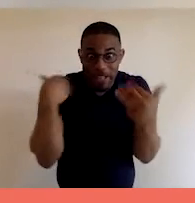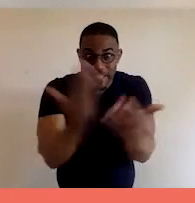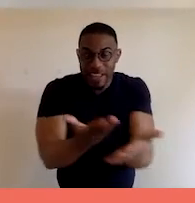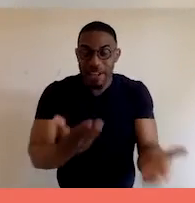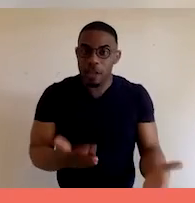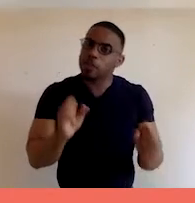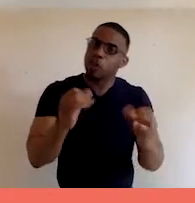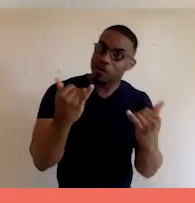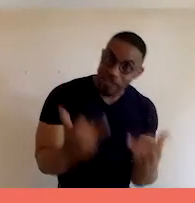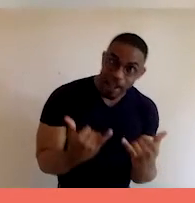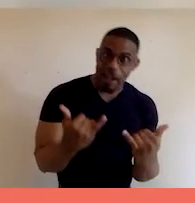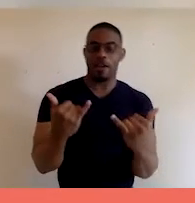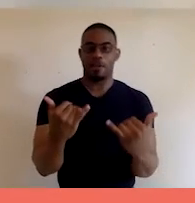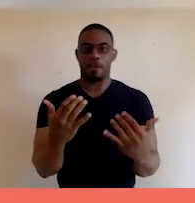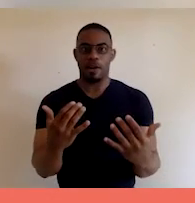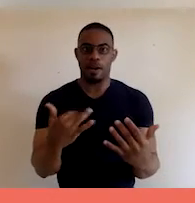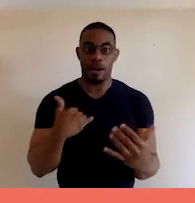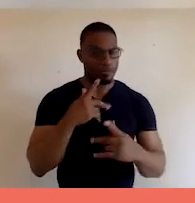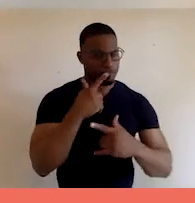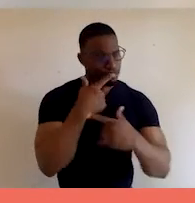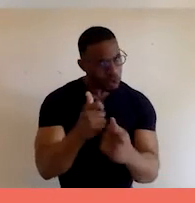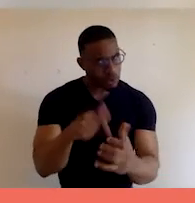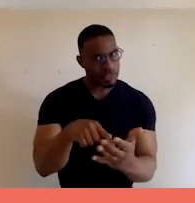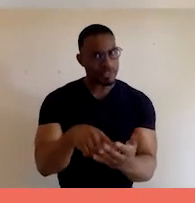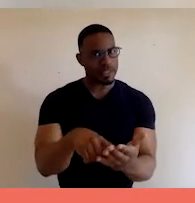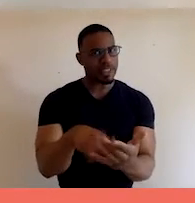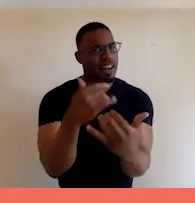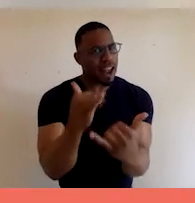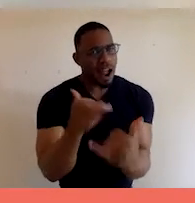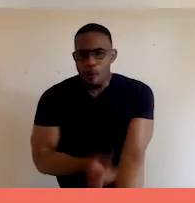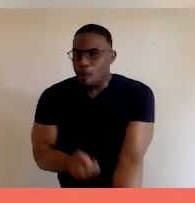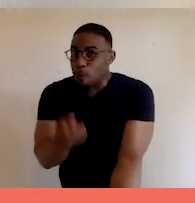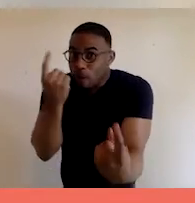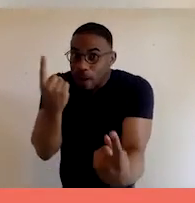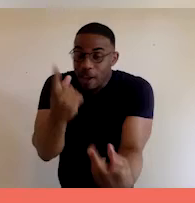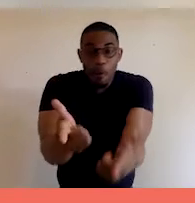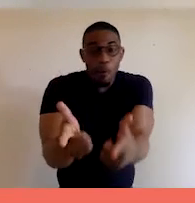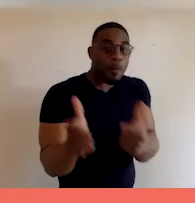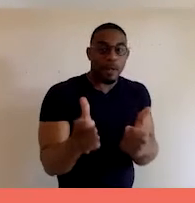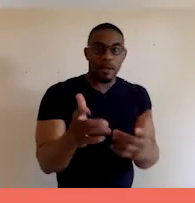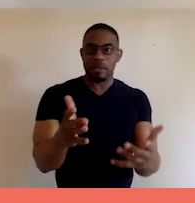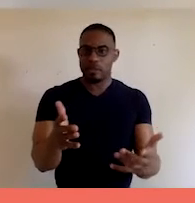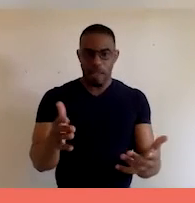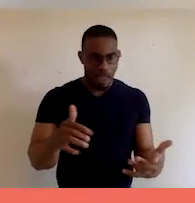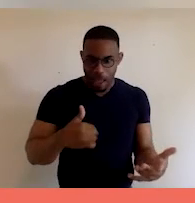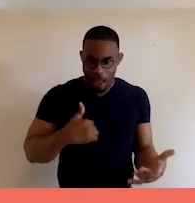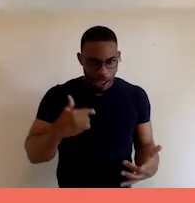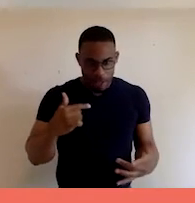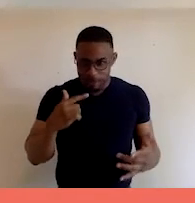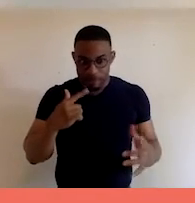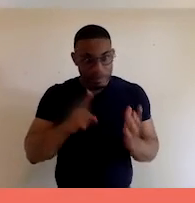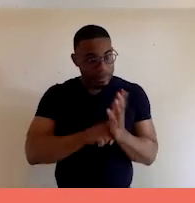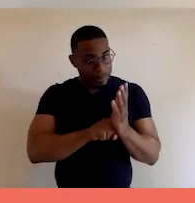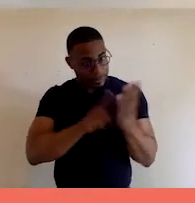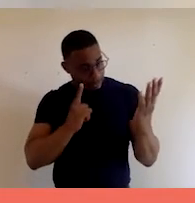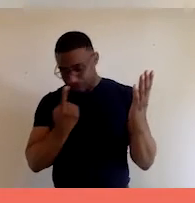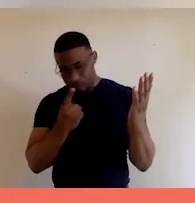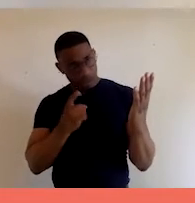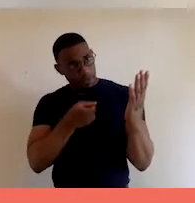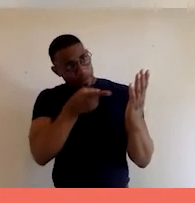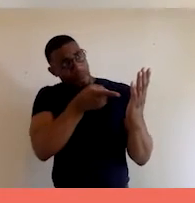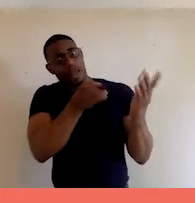existed. So now I'm very interested in this. And I realized very quickly that I am excluded from